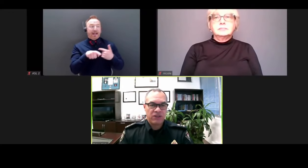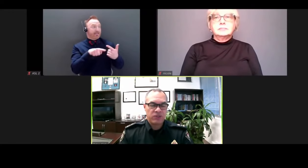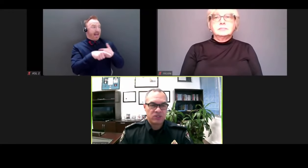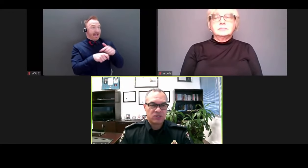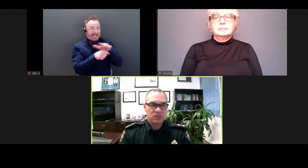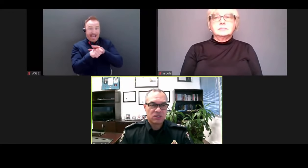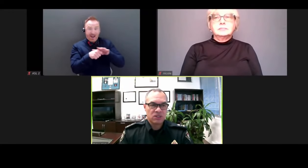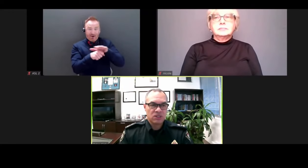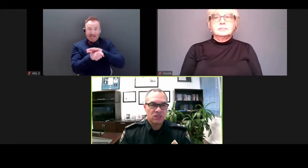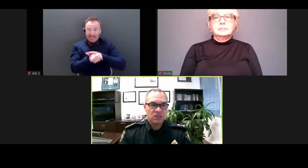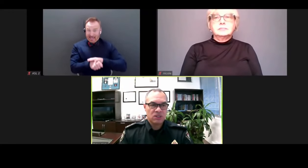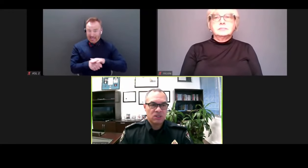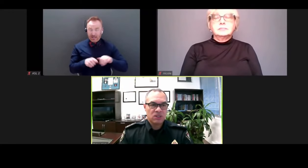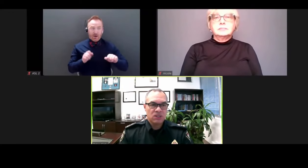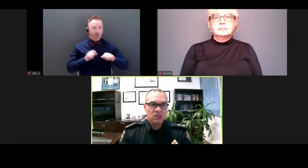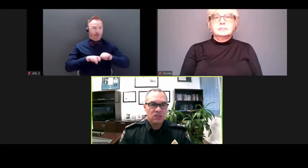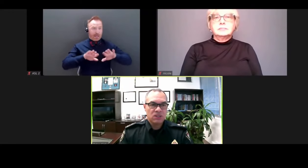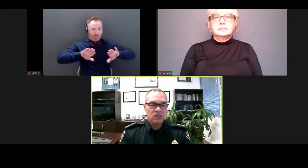initial efforts,